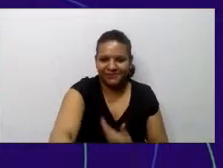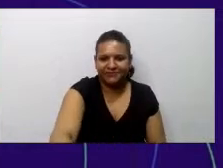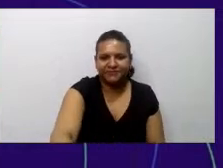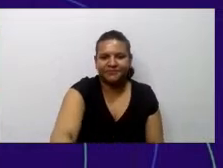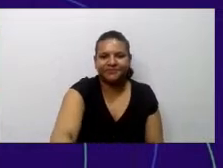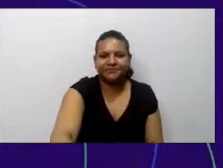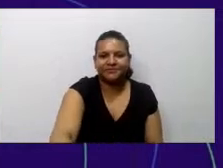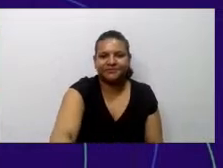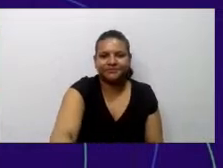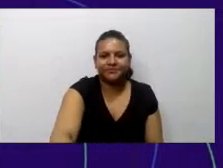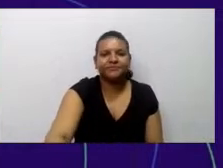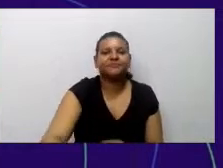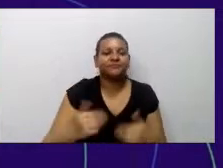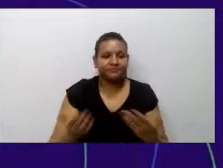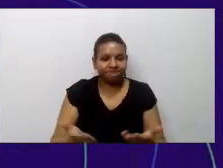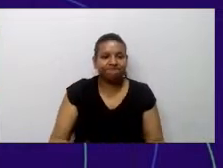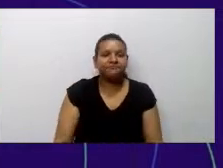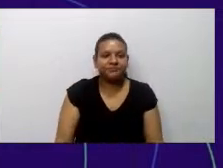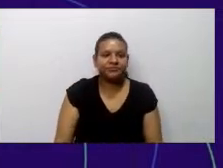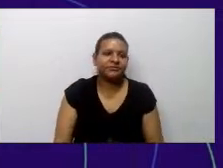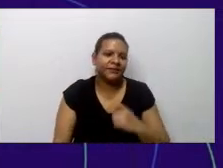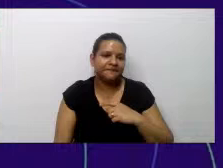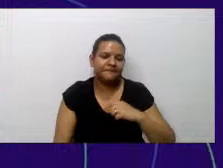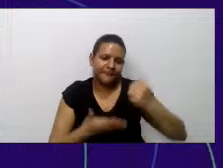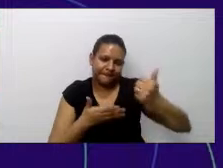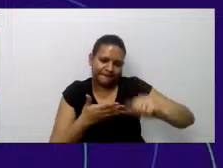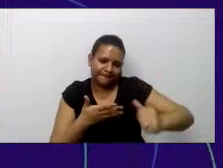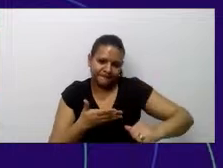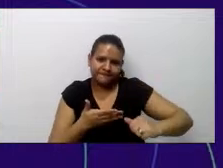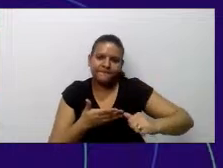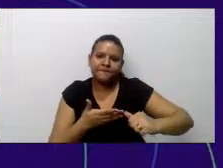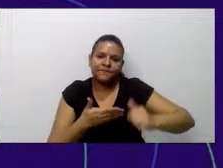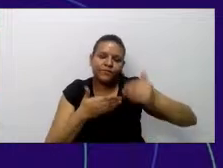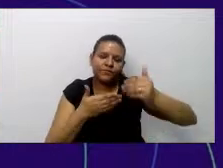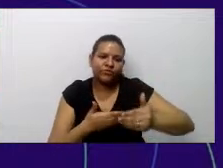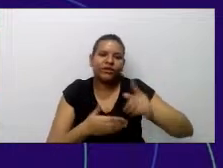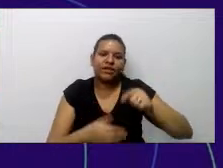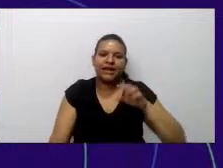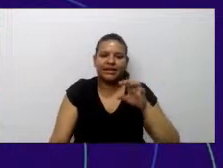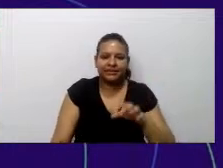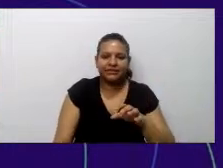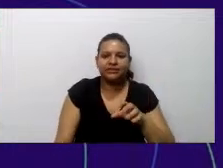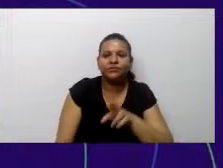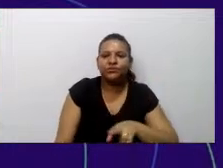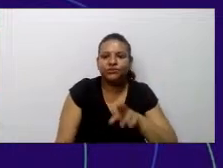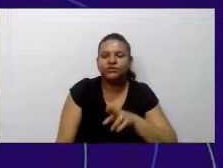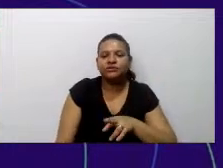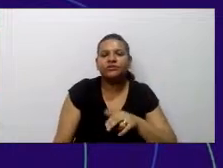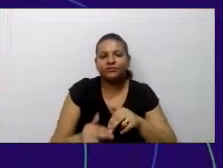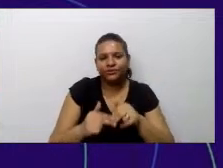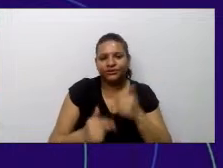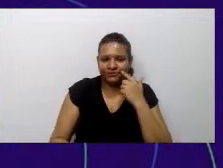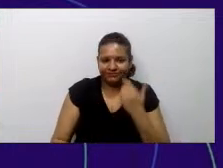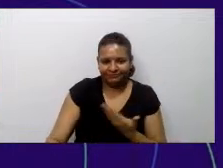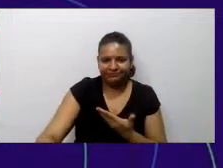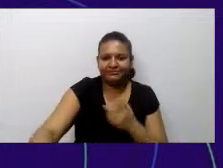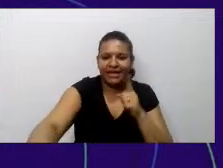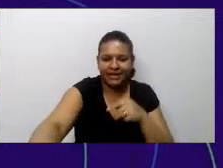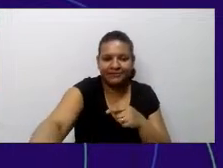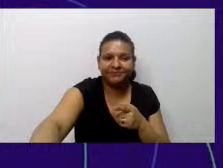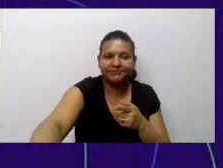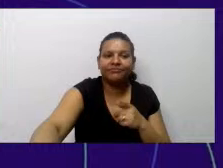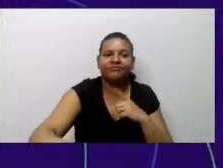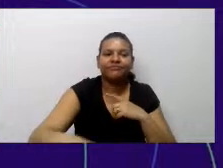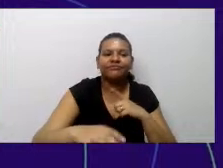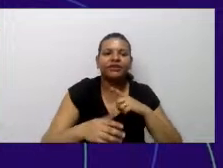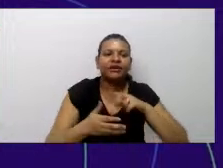So the assessment we used here, so we used rubrics, and it is a coherent set of criteria for students